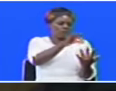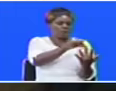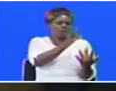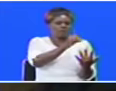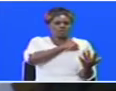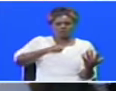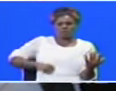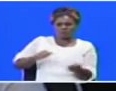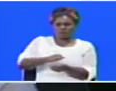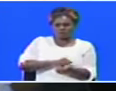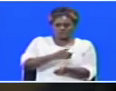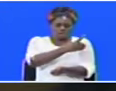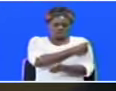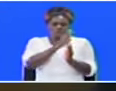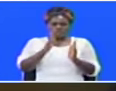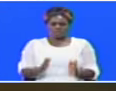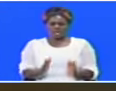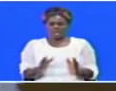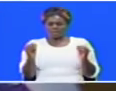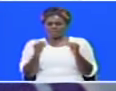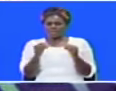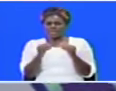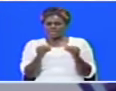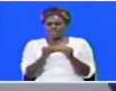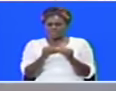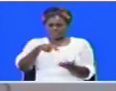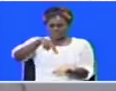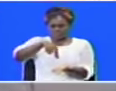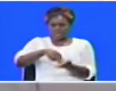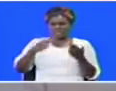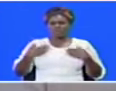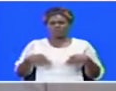Daktari, unfortunately, the crisis meeting aspirants are really